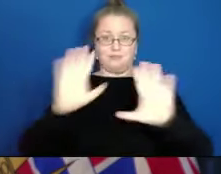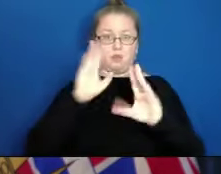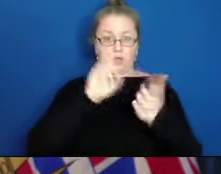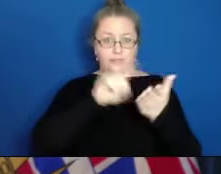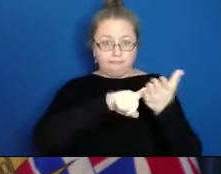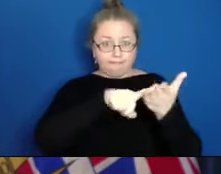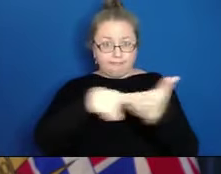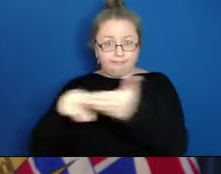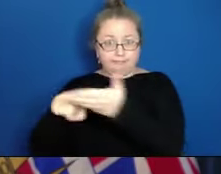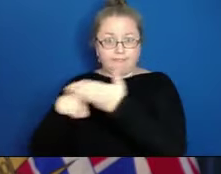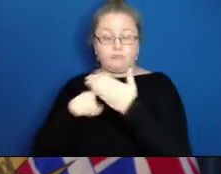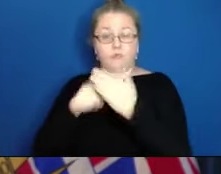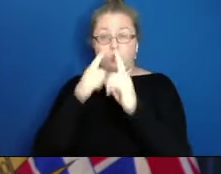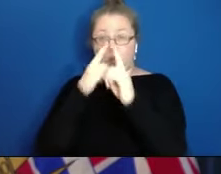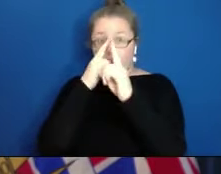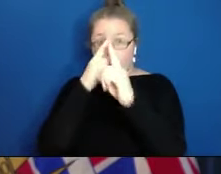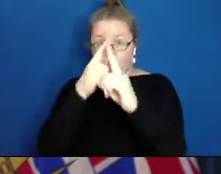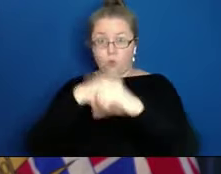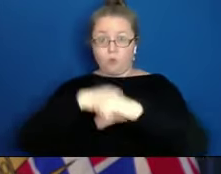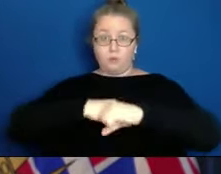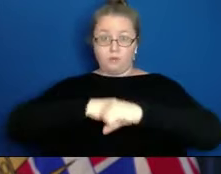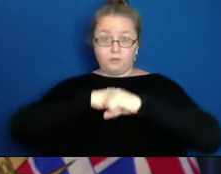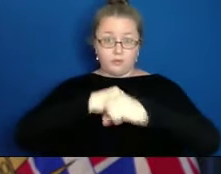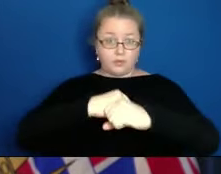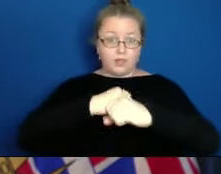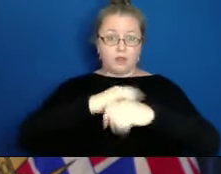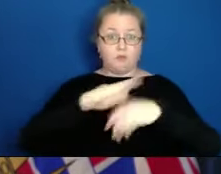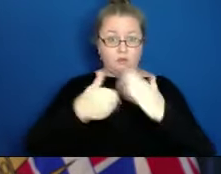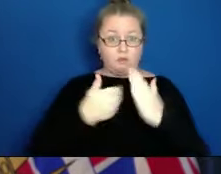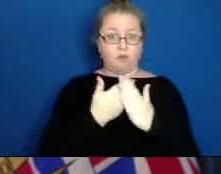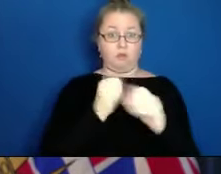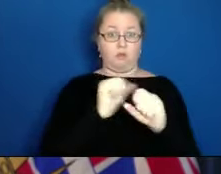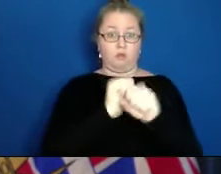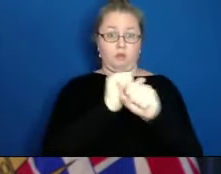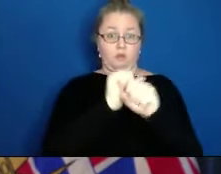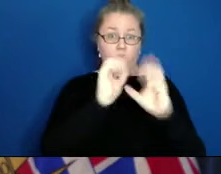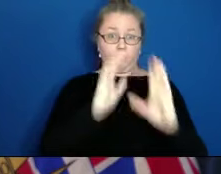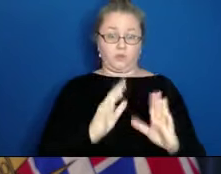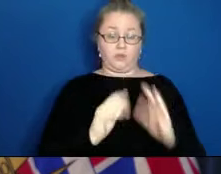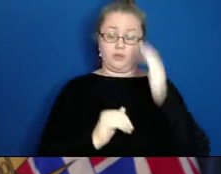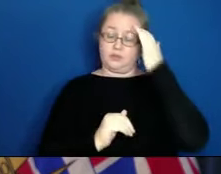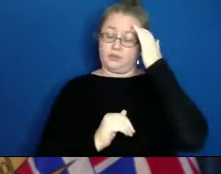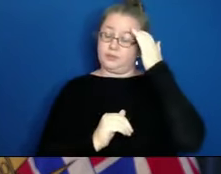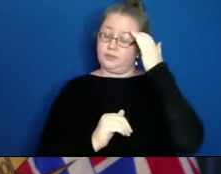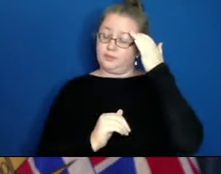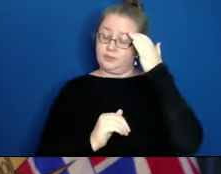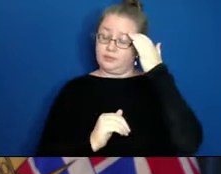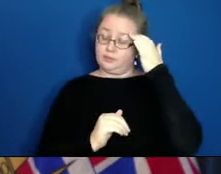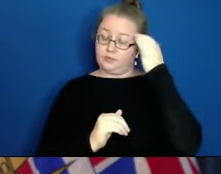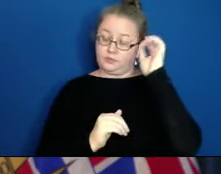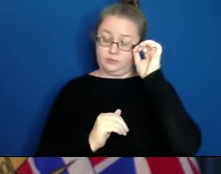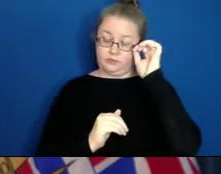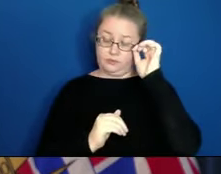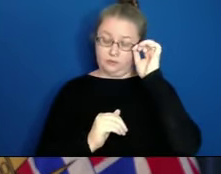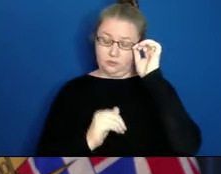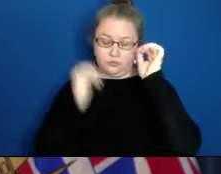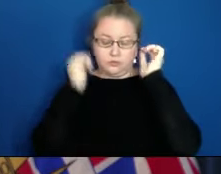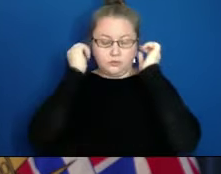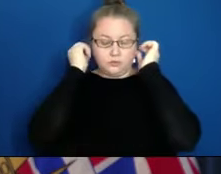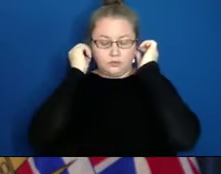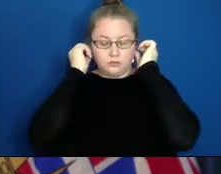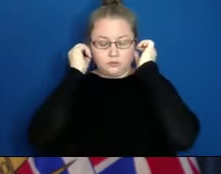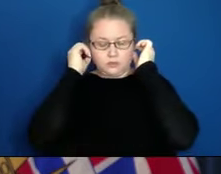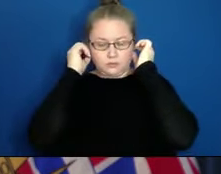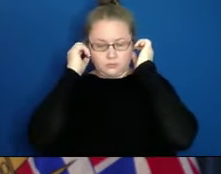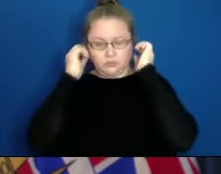are protected in all settings around the province. I want to make a particular note about bars in particular and pubs, and as you know,